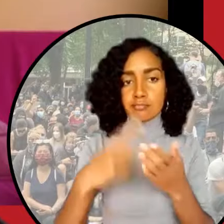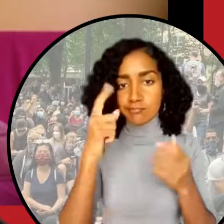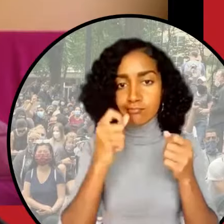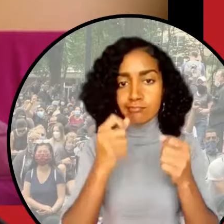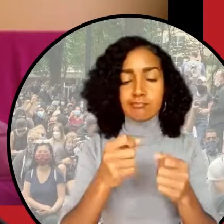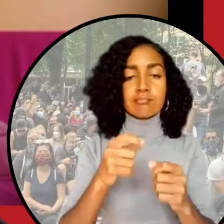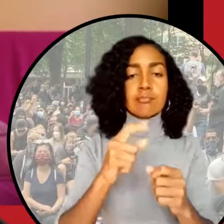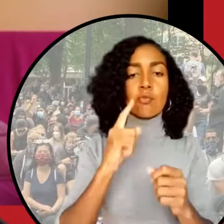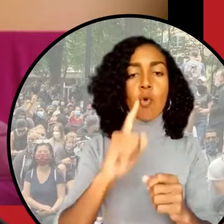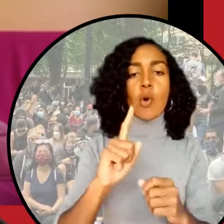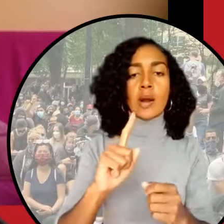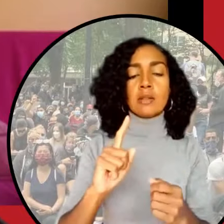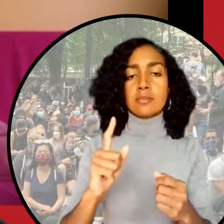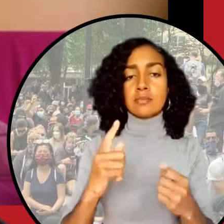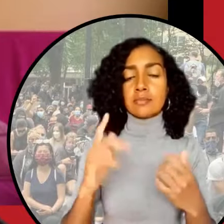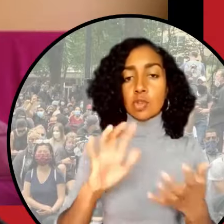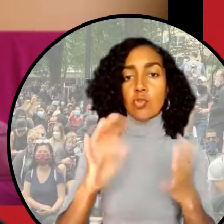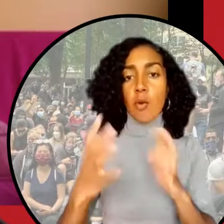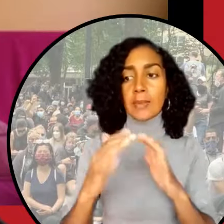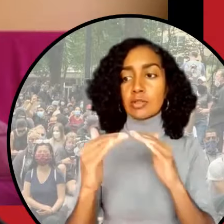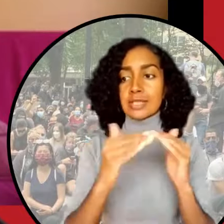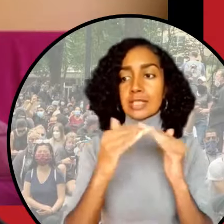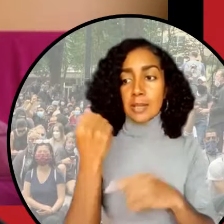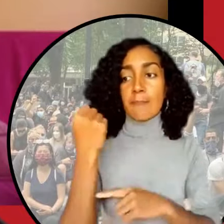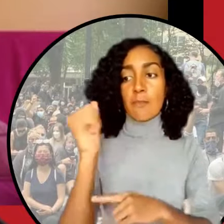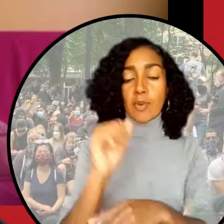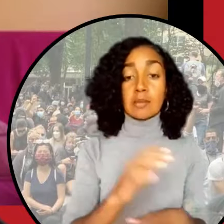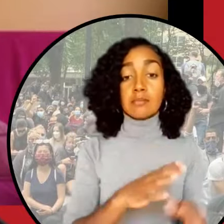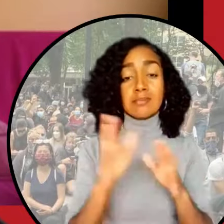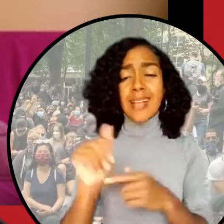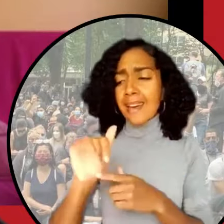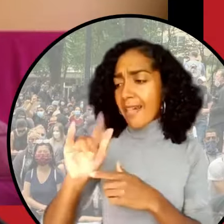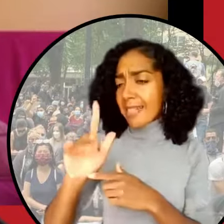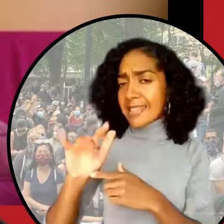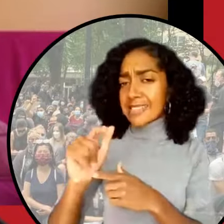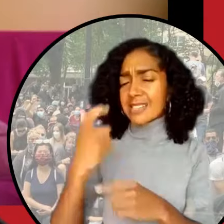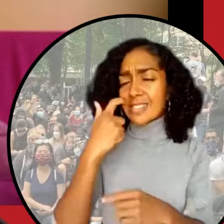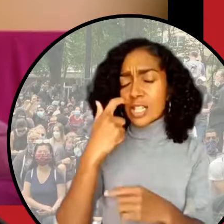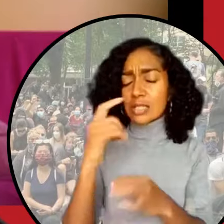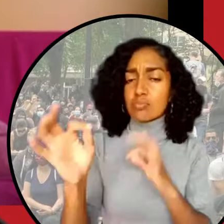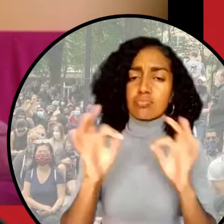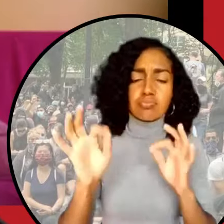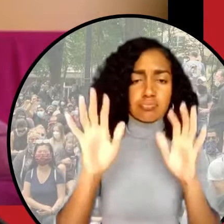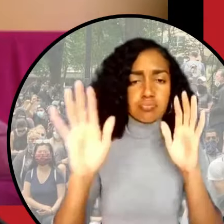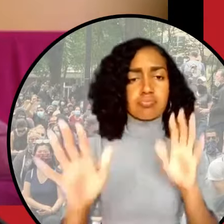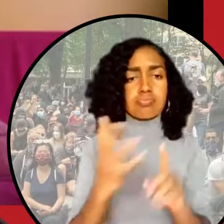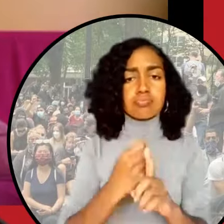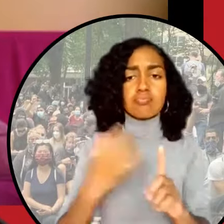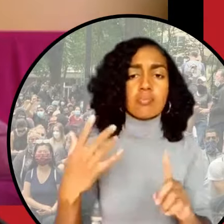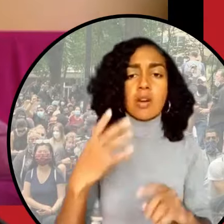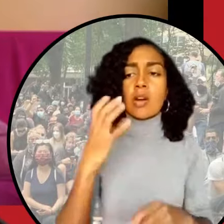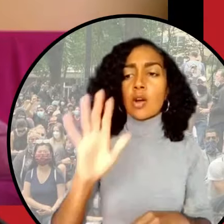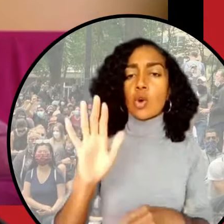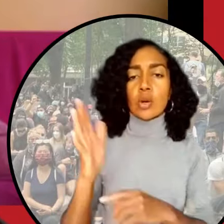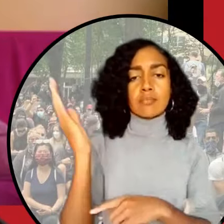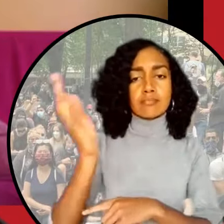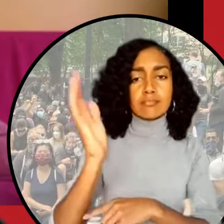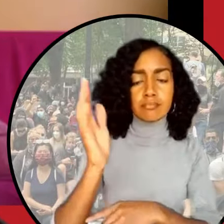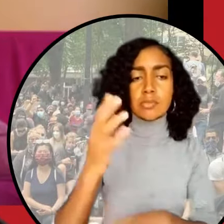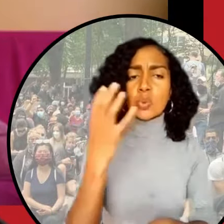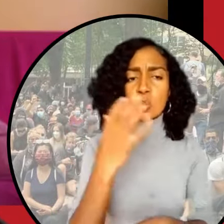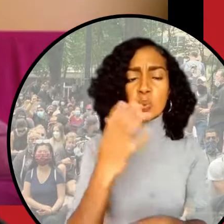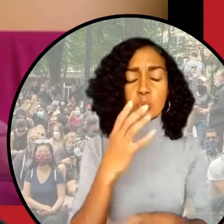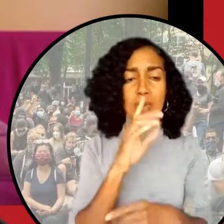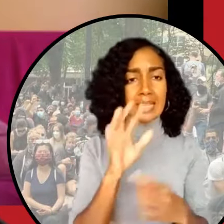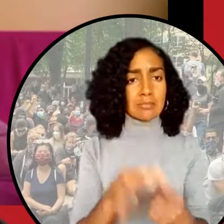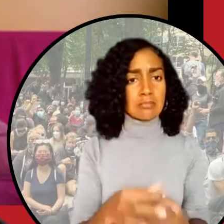So as Alicia is so incredibly named in her keynote, we're at a really particular